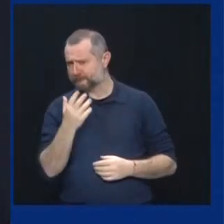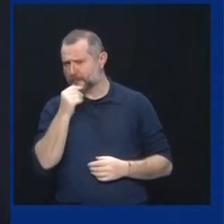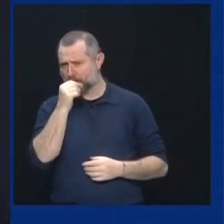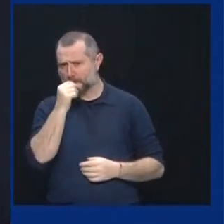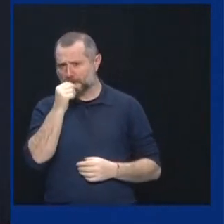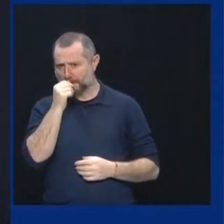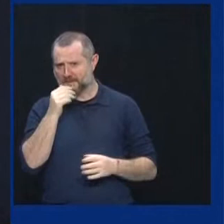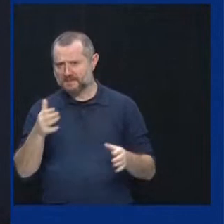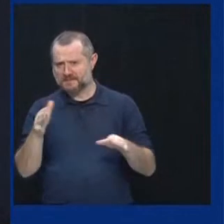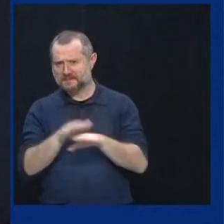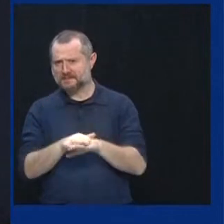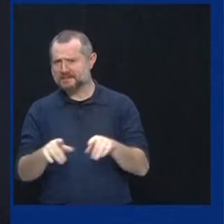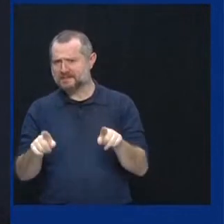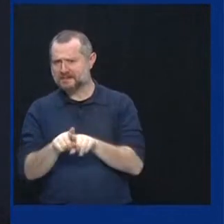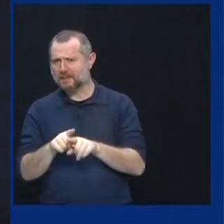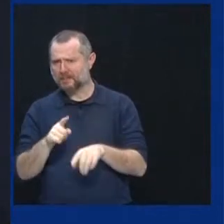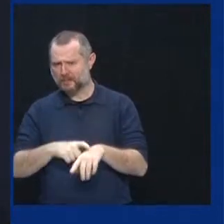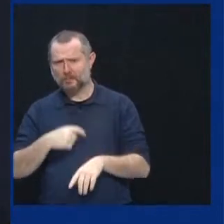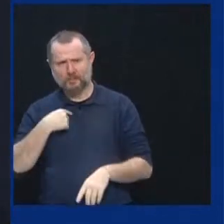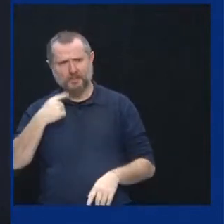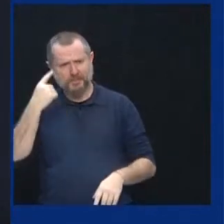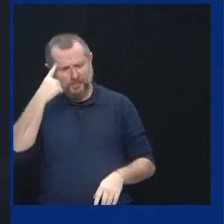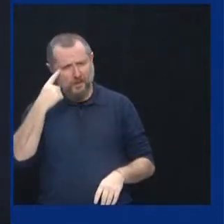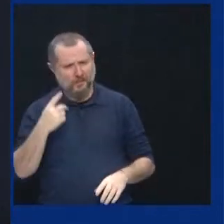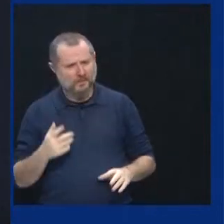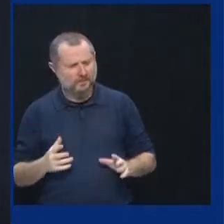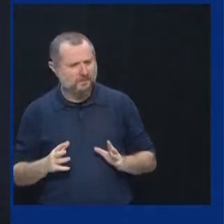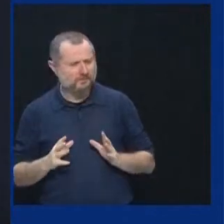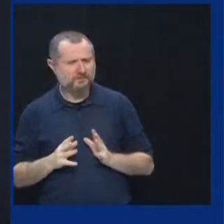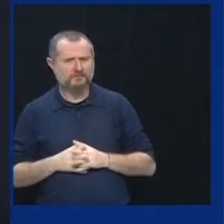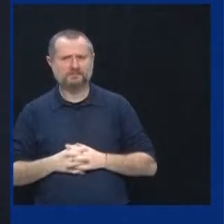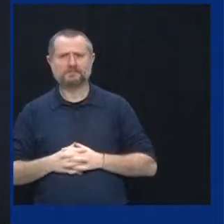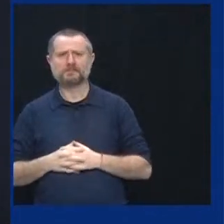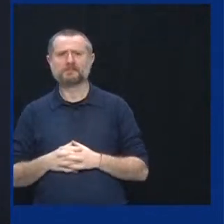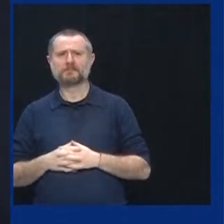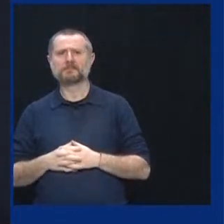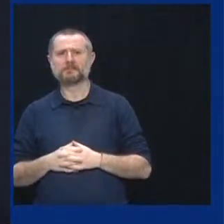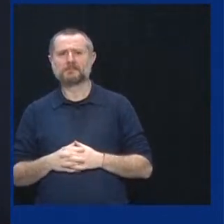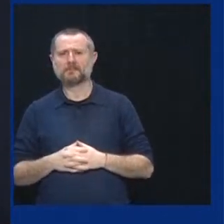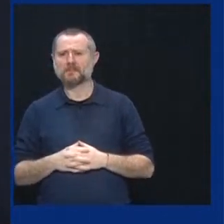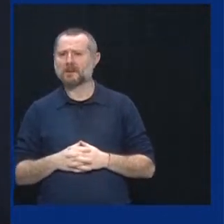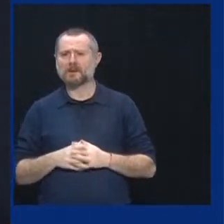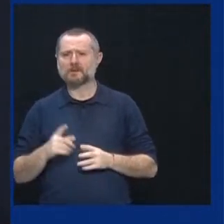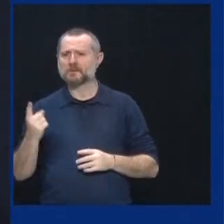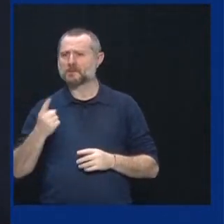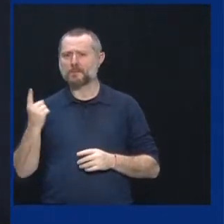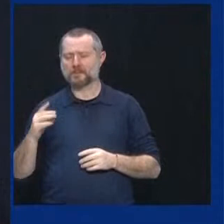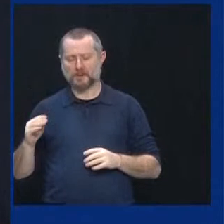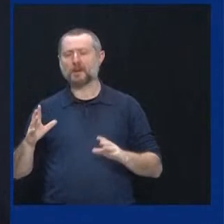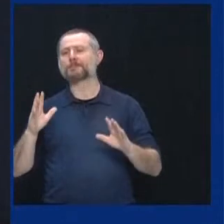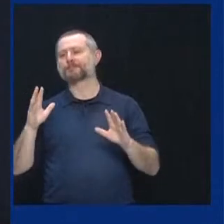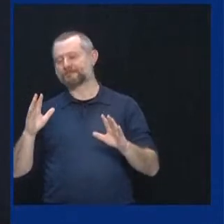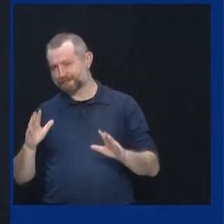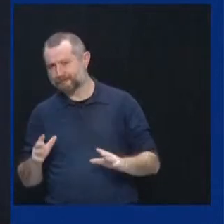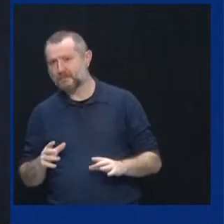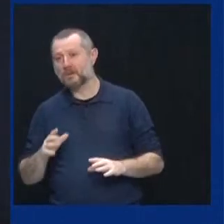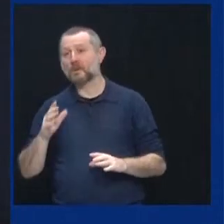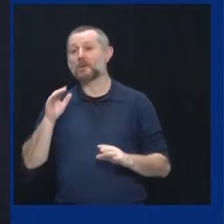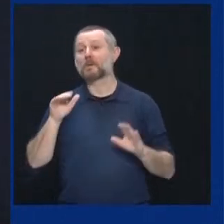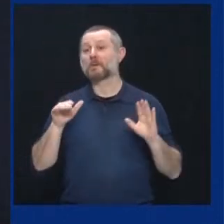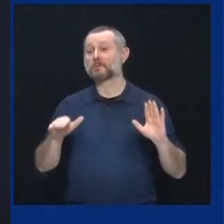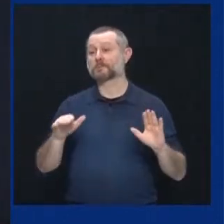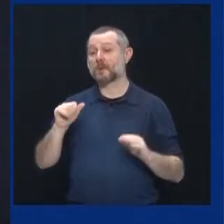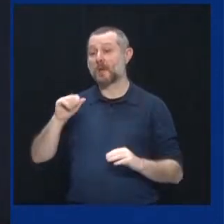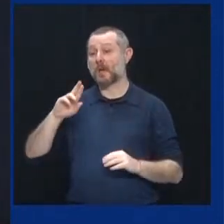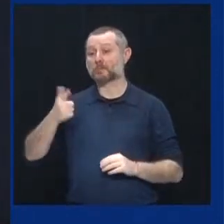roughly at the same time. Yes, we participated in extensive testimony was delivered August 12th by